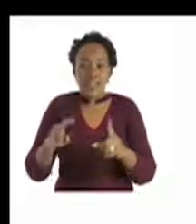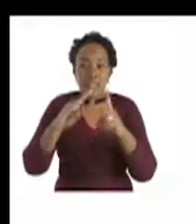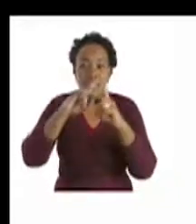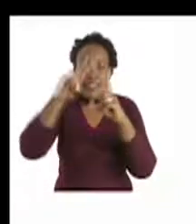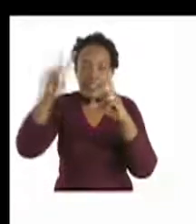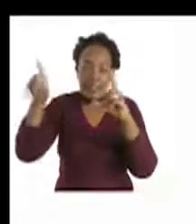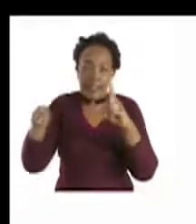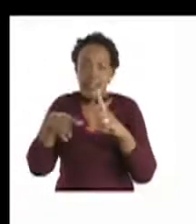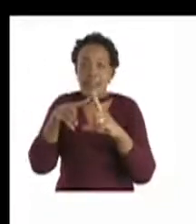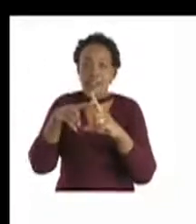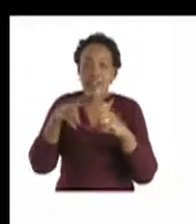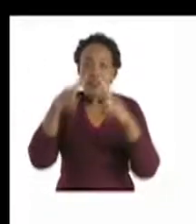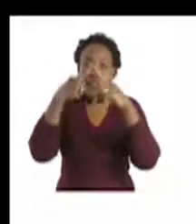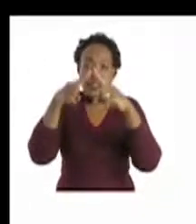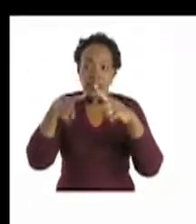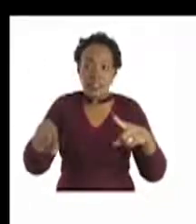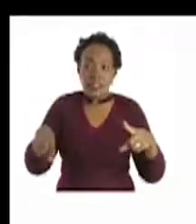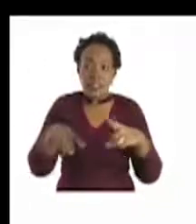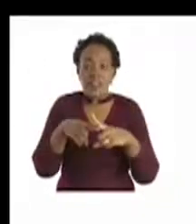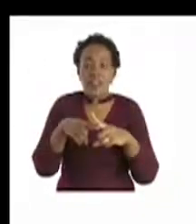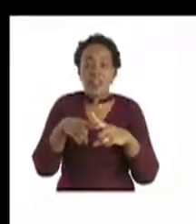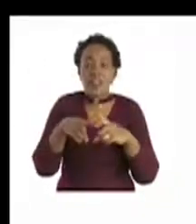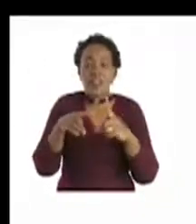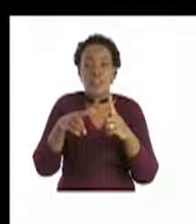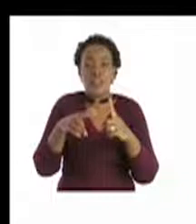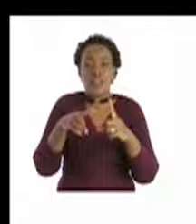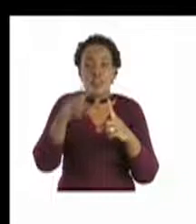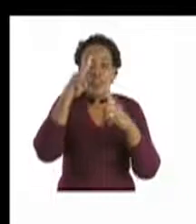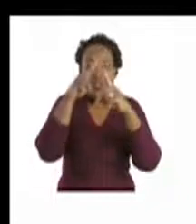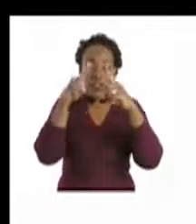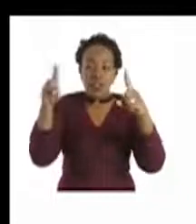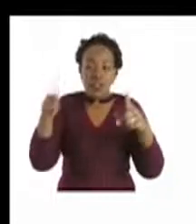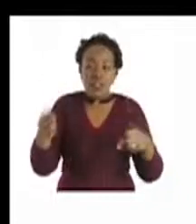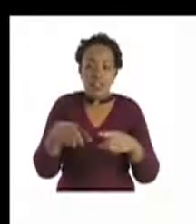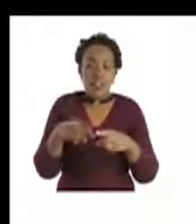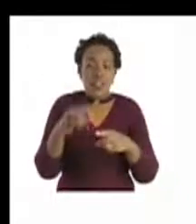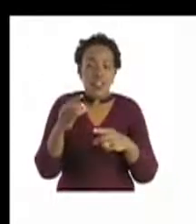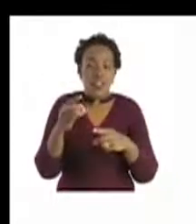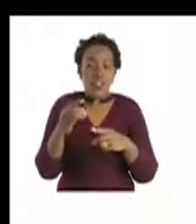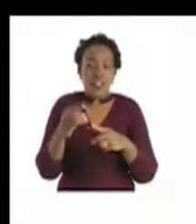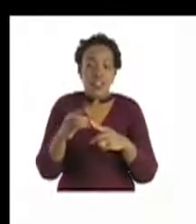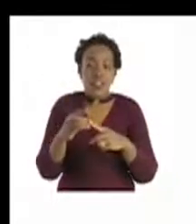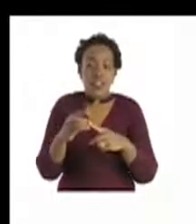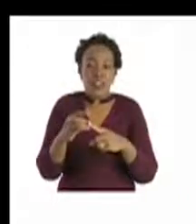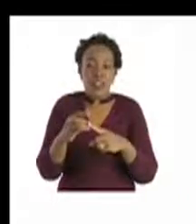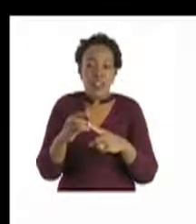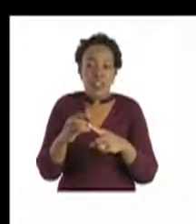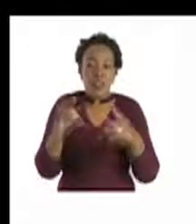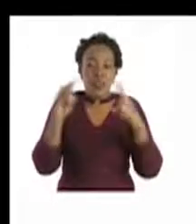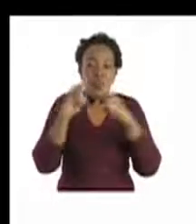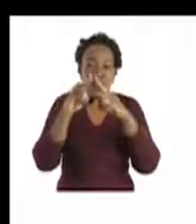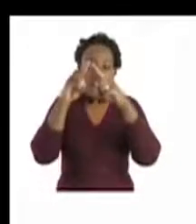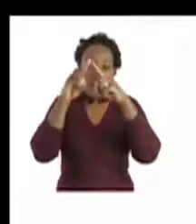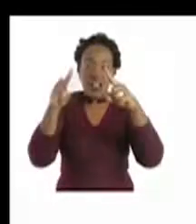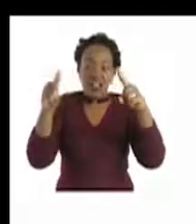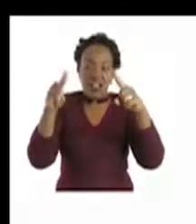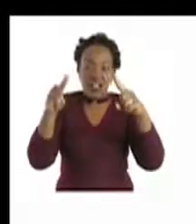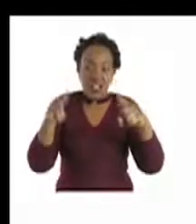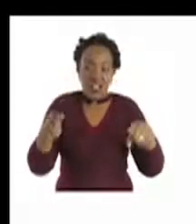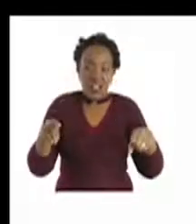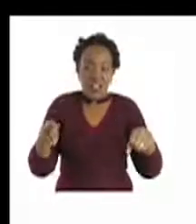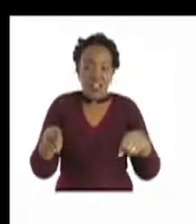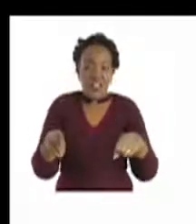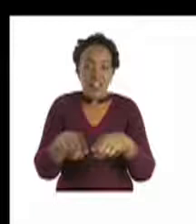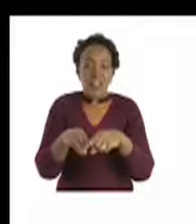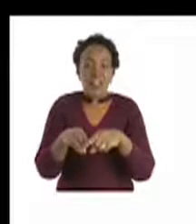the triangle, we have the pentagon, we have the square, we have the hexagon, we have